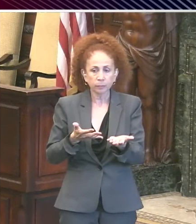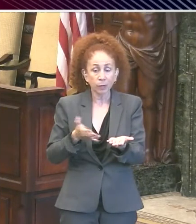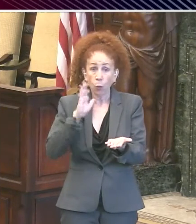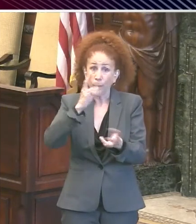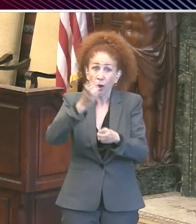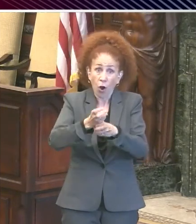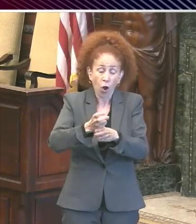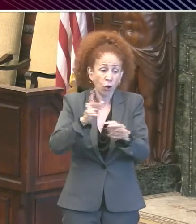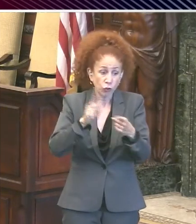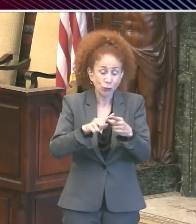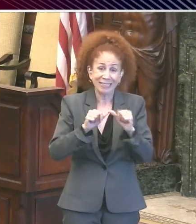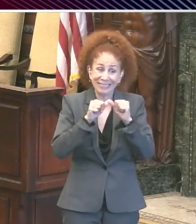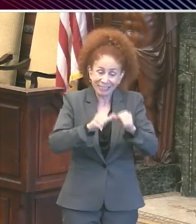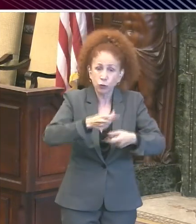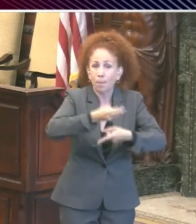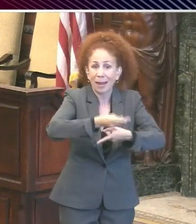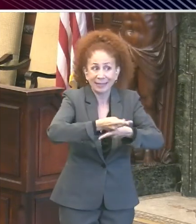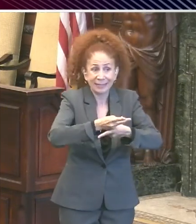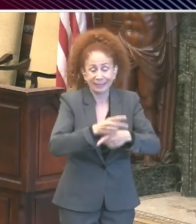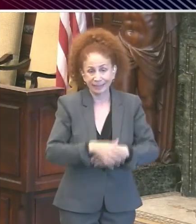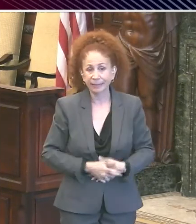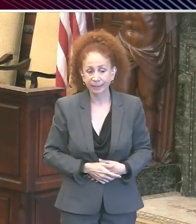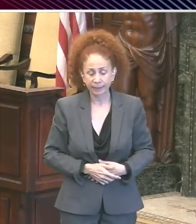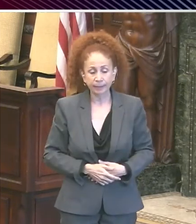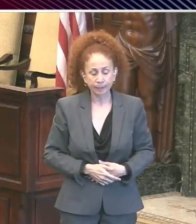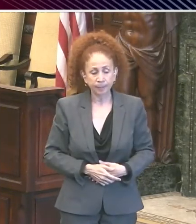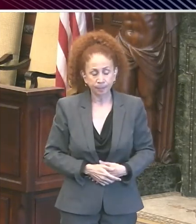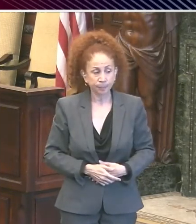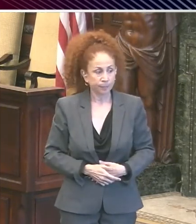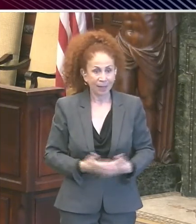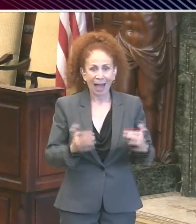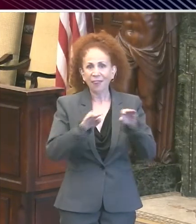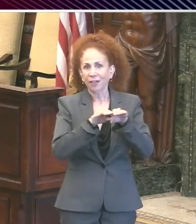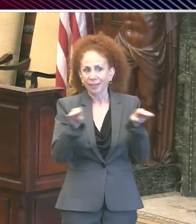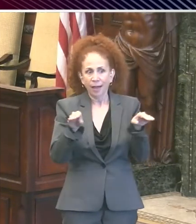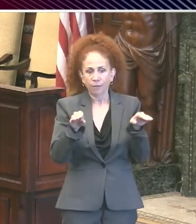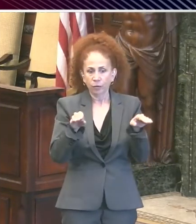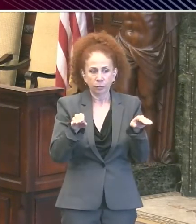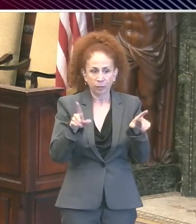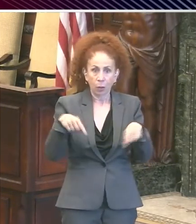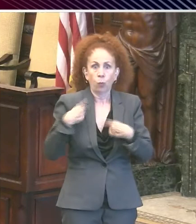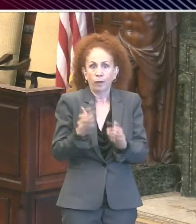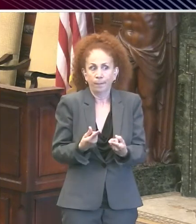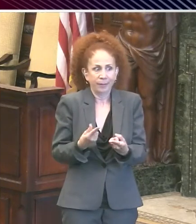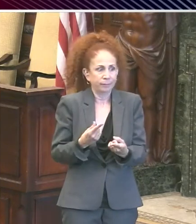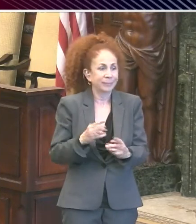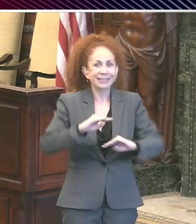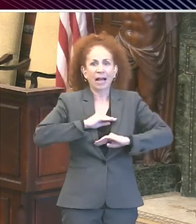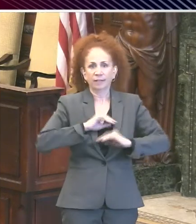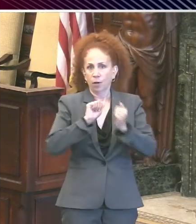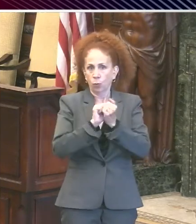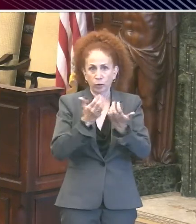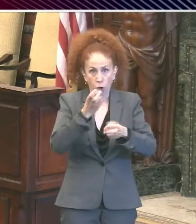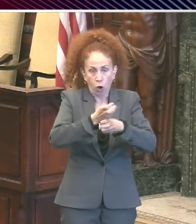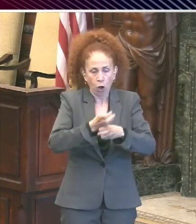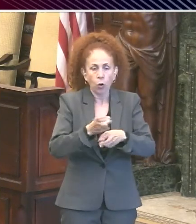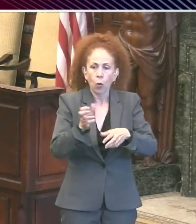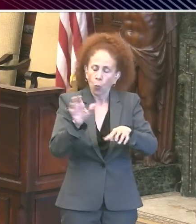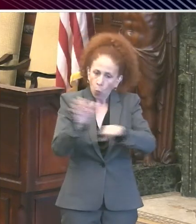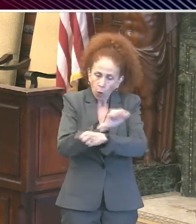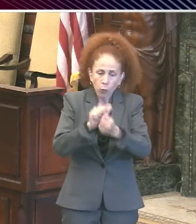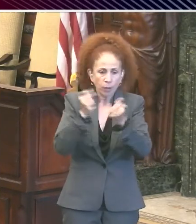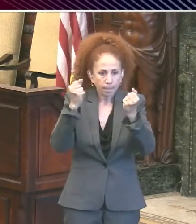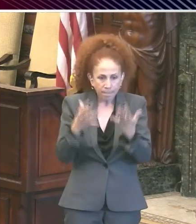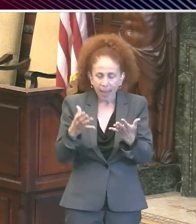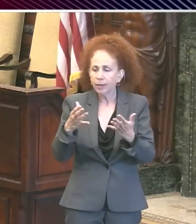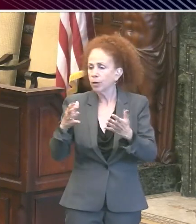to be hard to continue maintenance at a level that we are satisfied with, and we're working with all of our friends